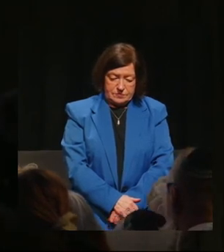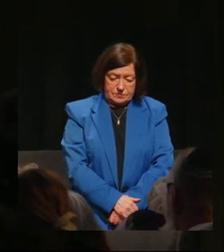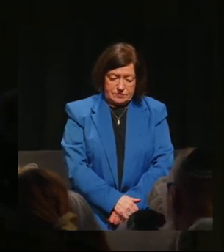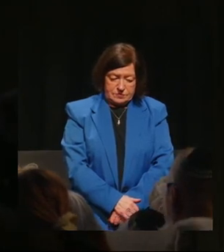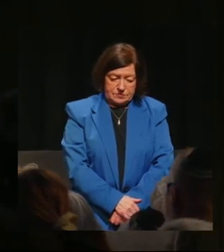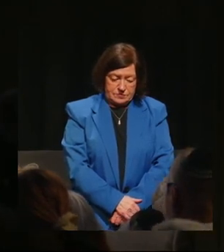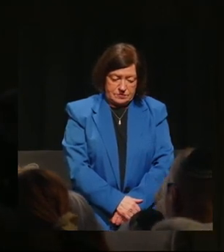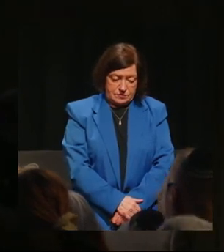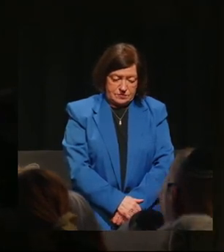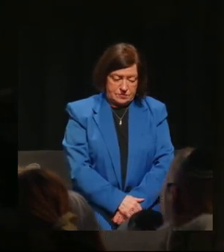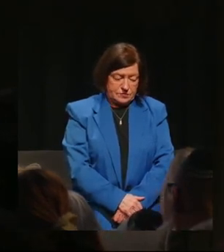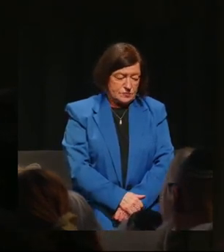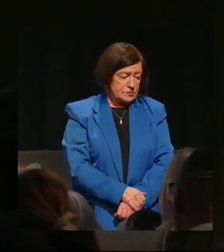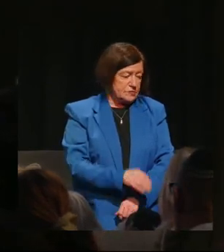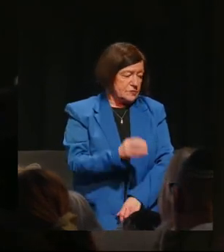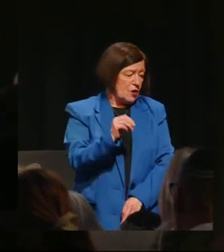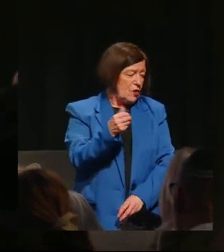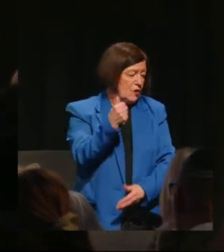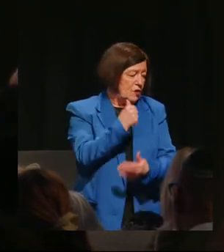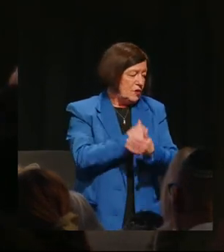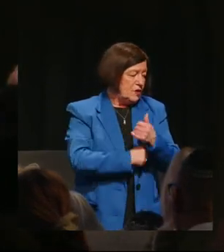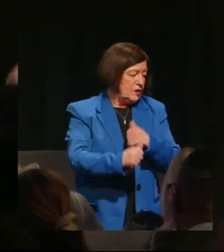El mole